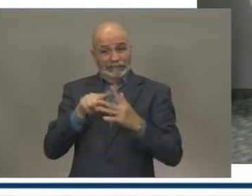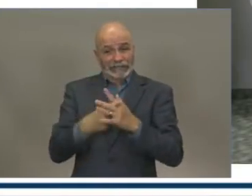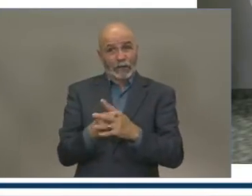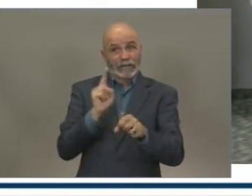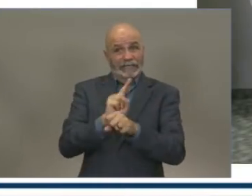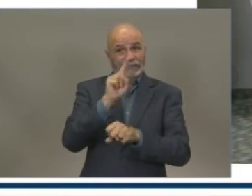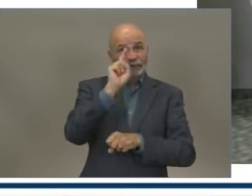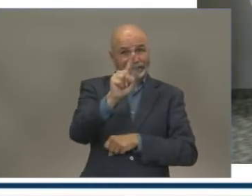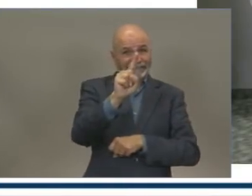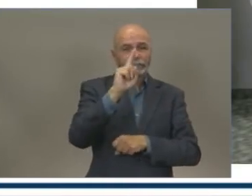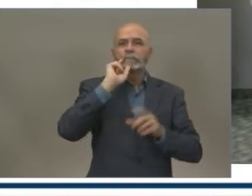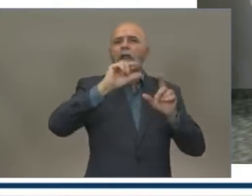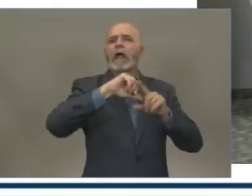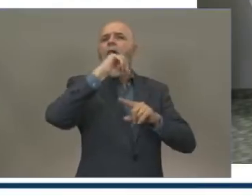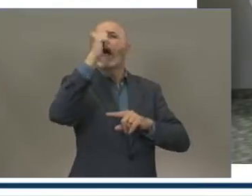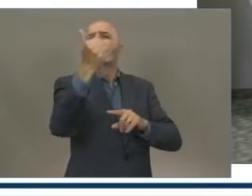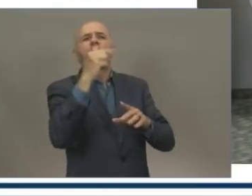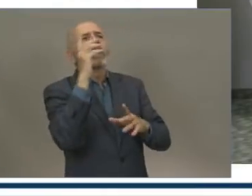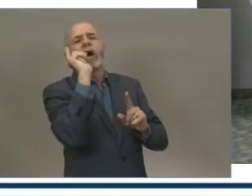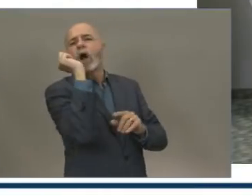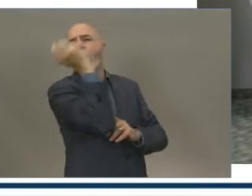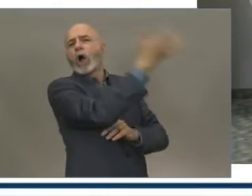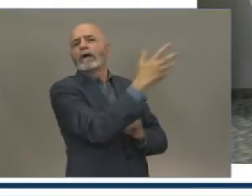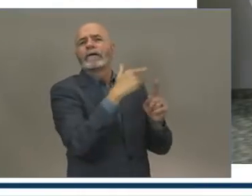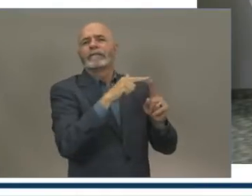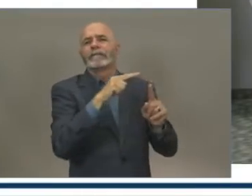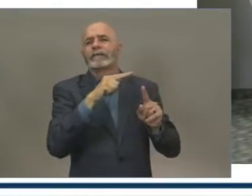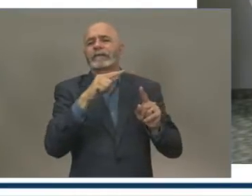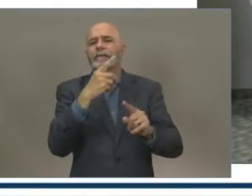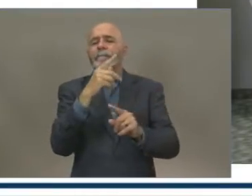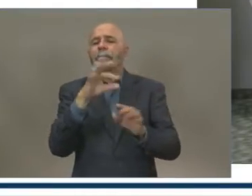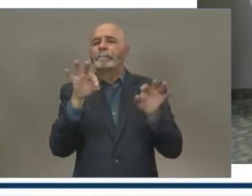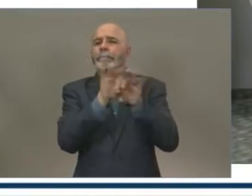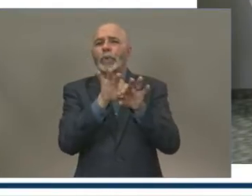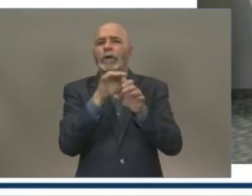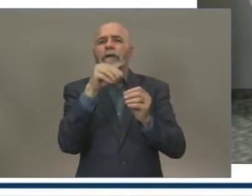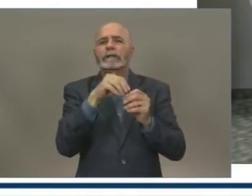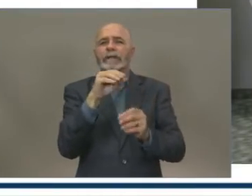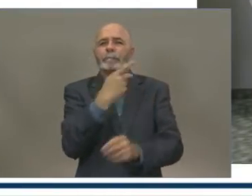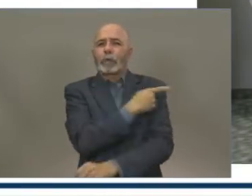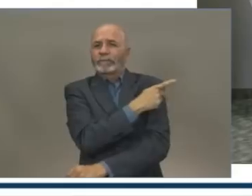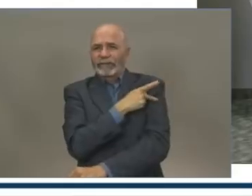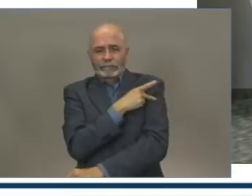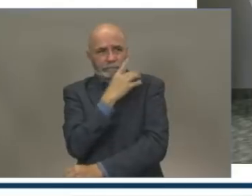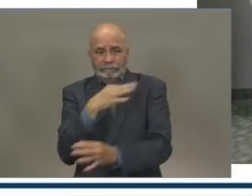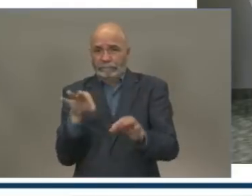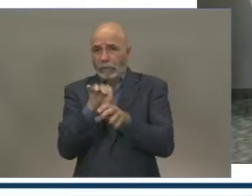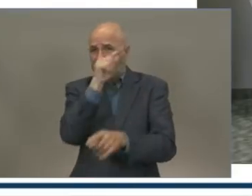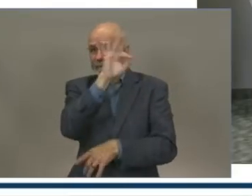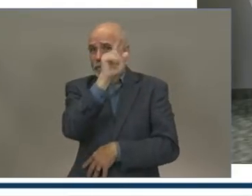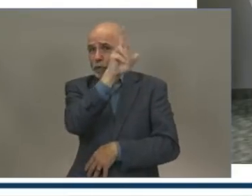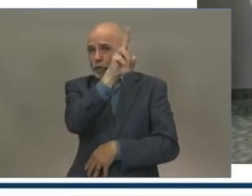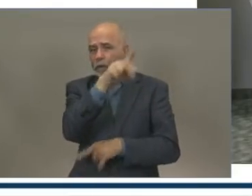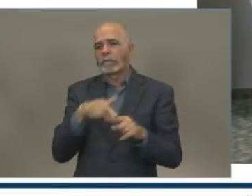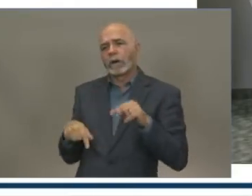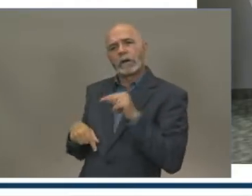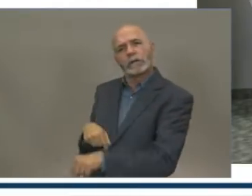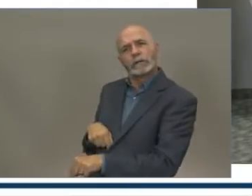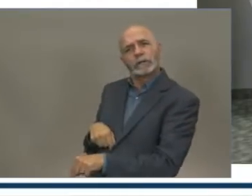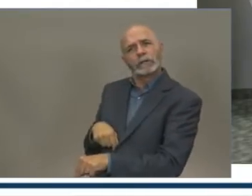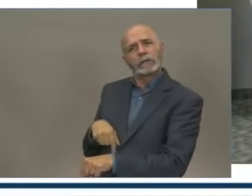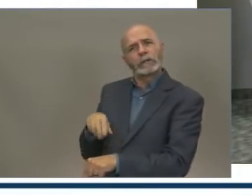saying that it's more important, given the 4th wave, to get a flu shot. Why should Nova Scotians get 2 vaccines in a short period of